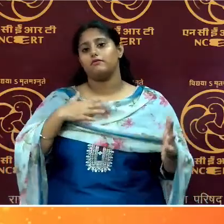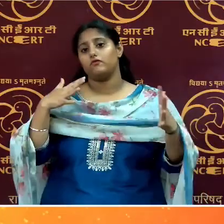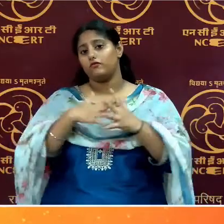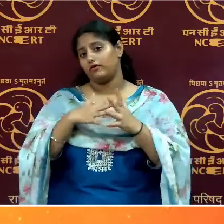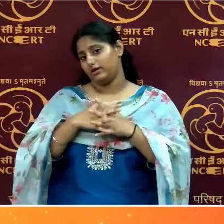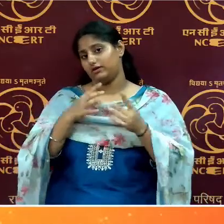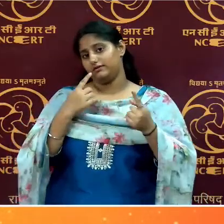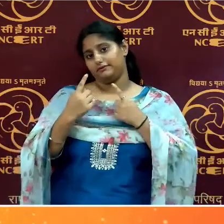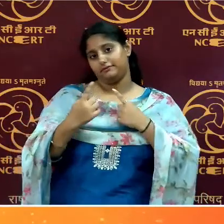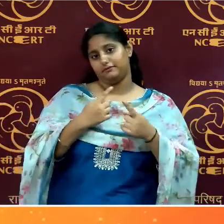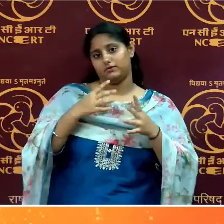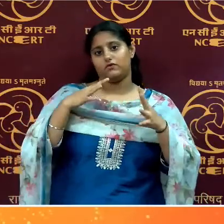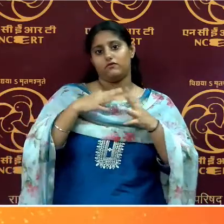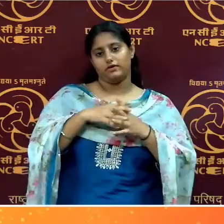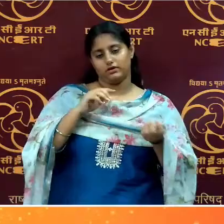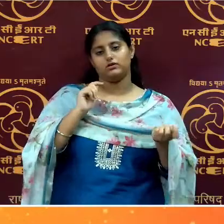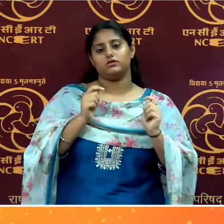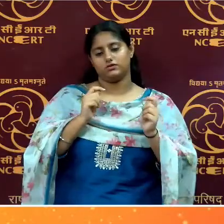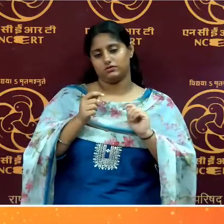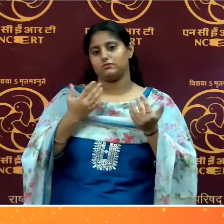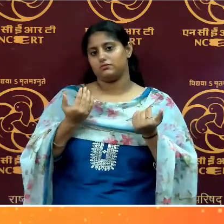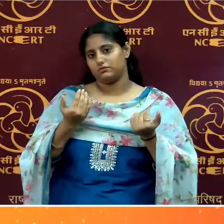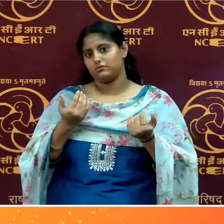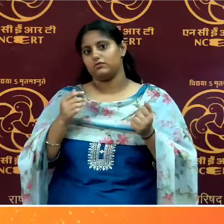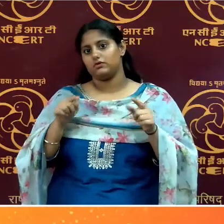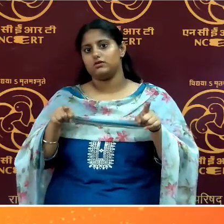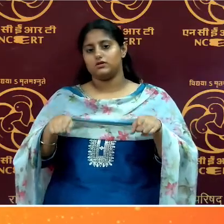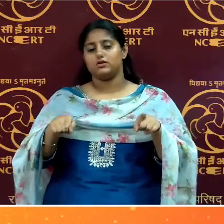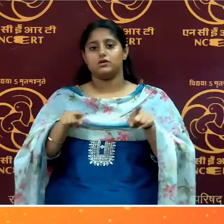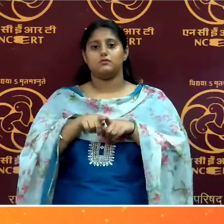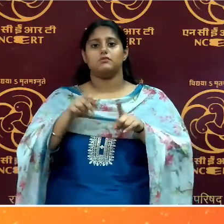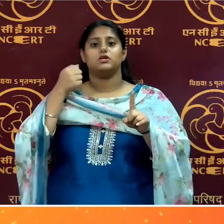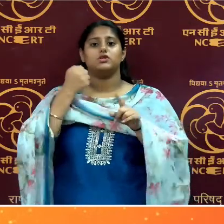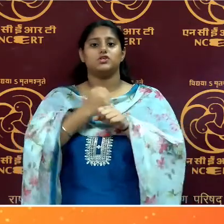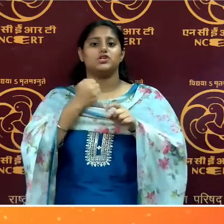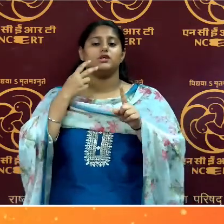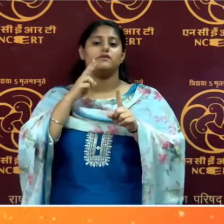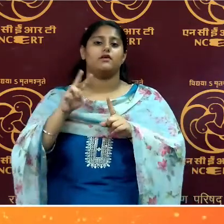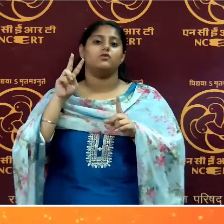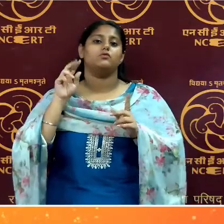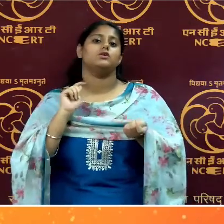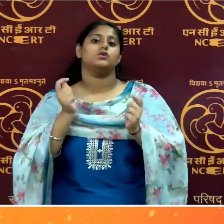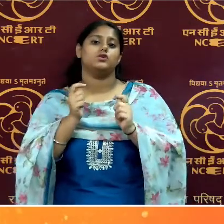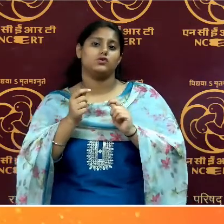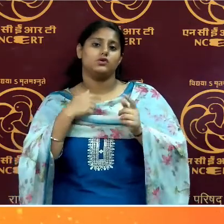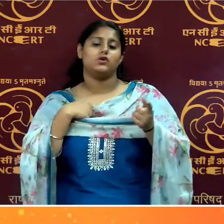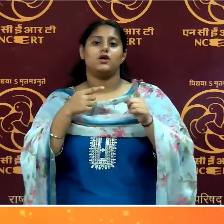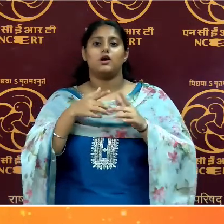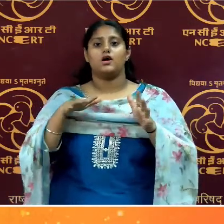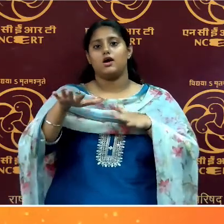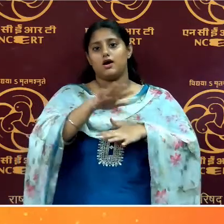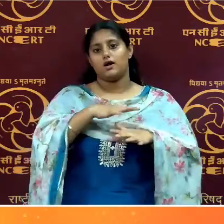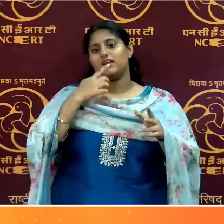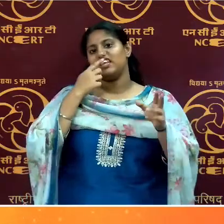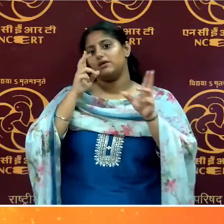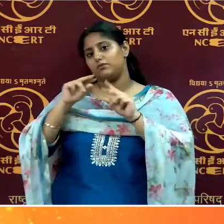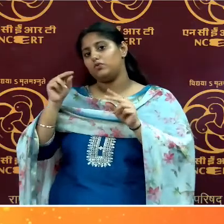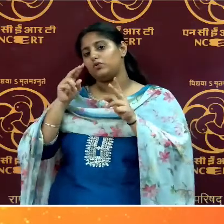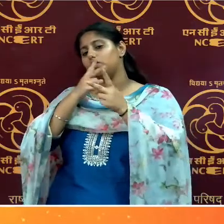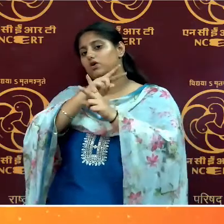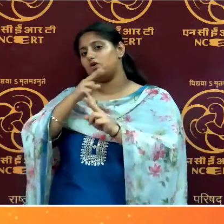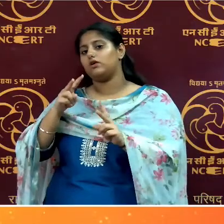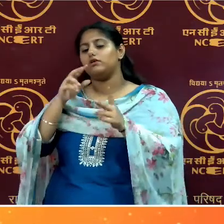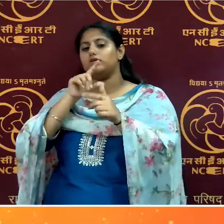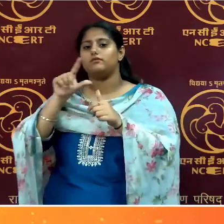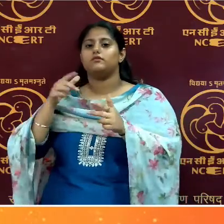so weight will change because the value of G is changing. On Earth it is different, on moon it is different, on Mars it